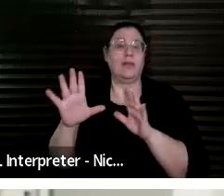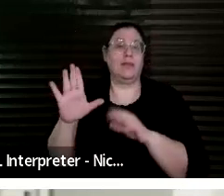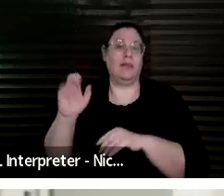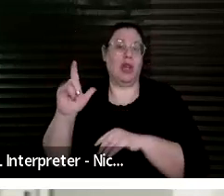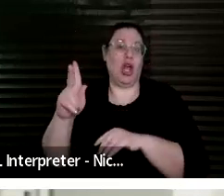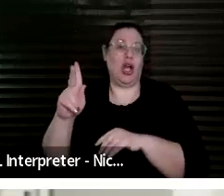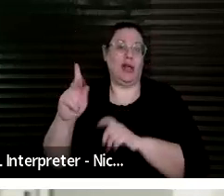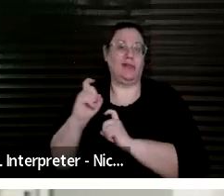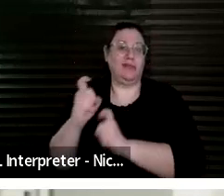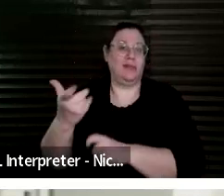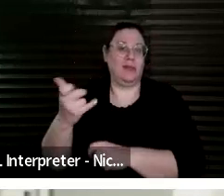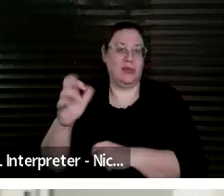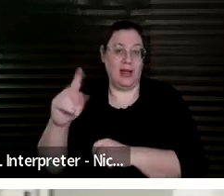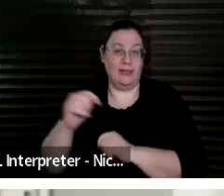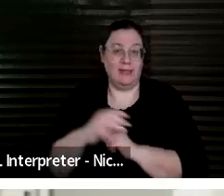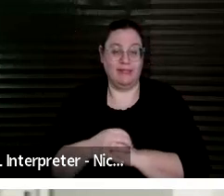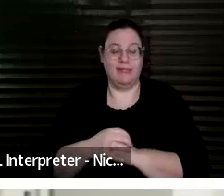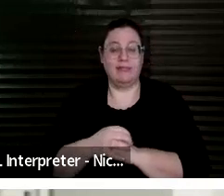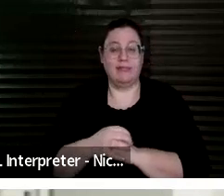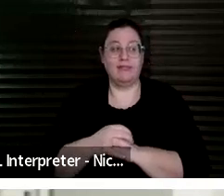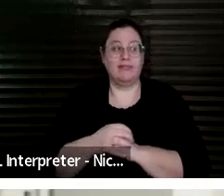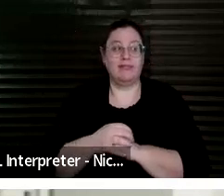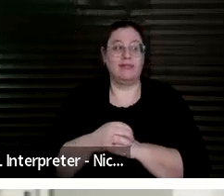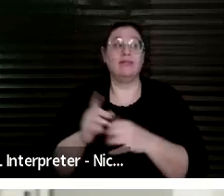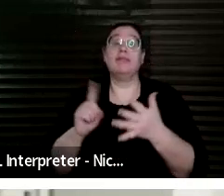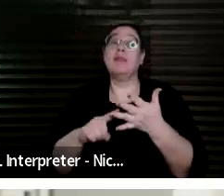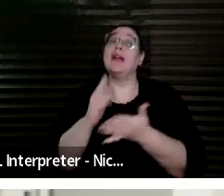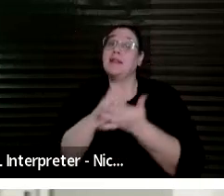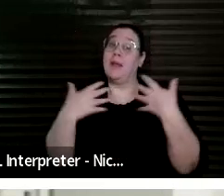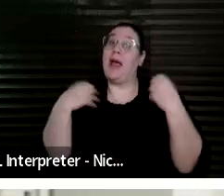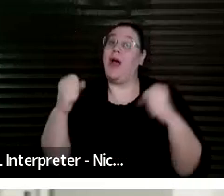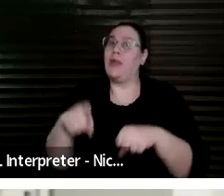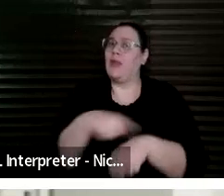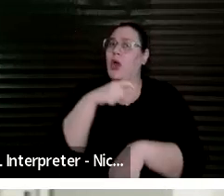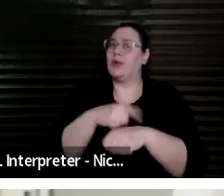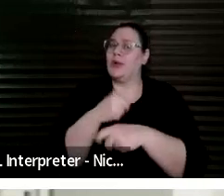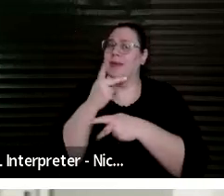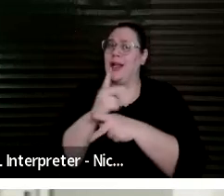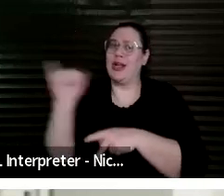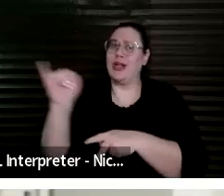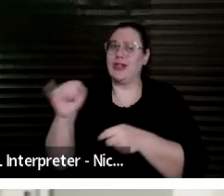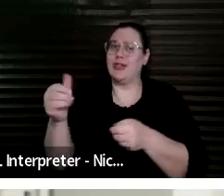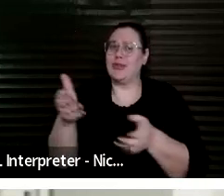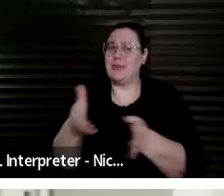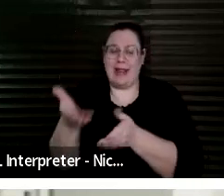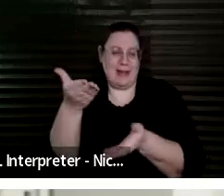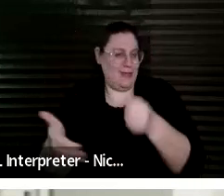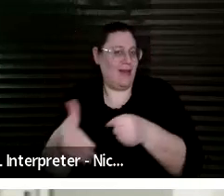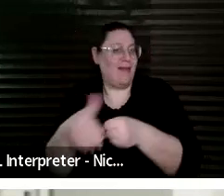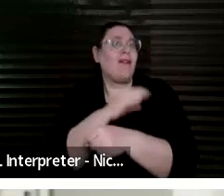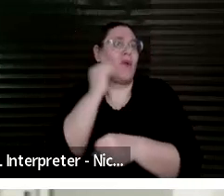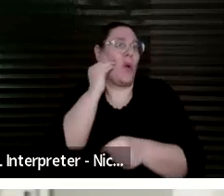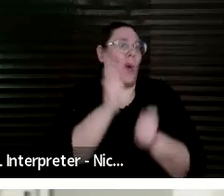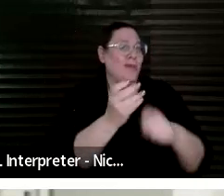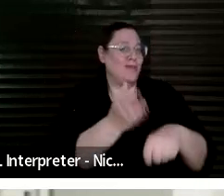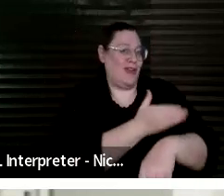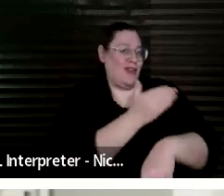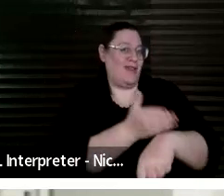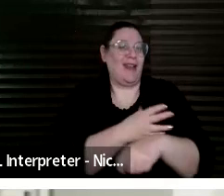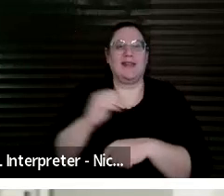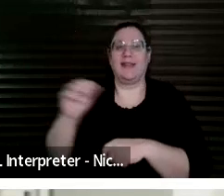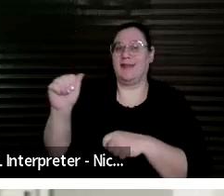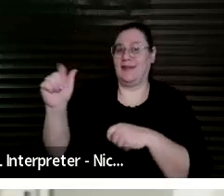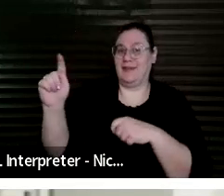care insurance plans may cover home modification and assistive technology. Organizations serving people living with